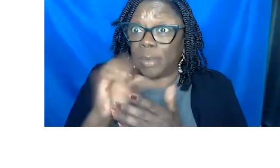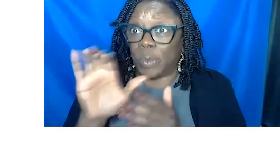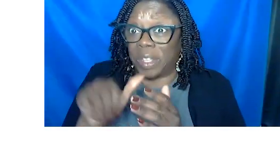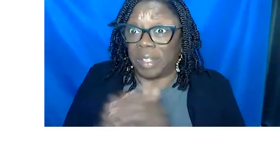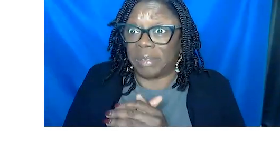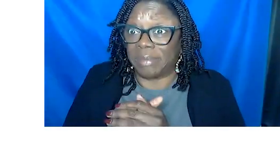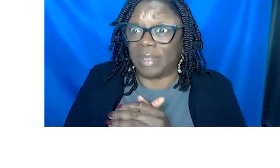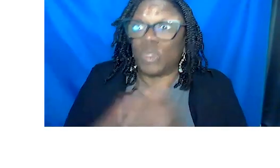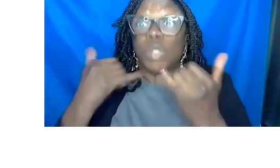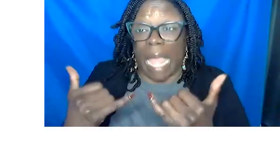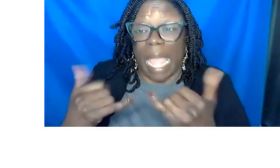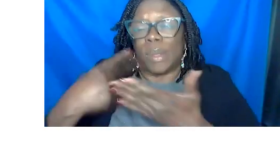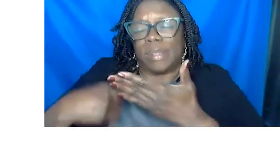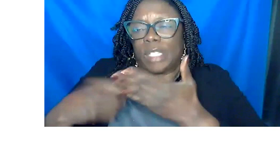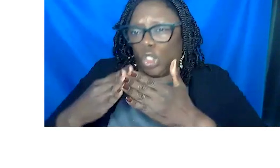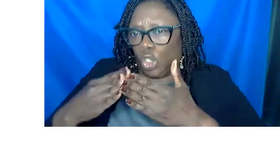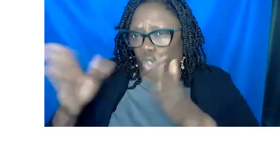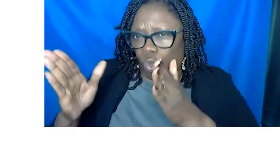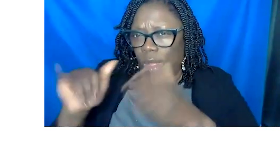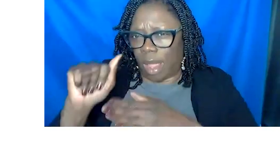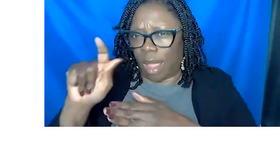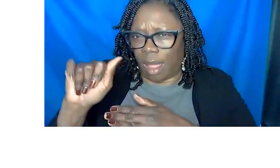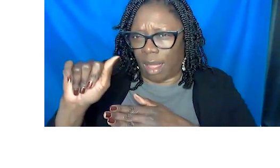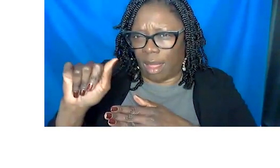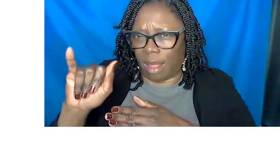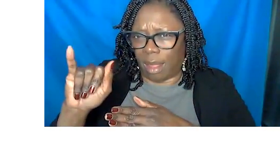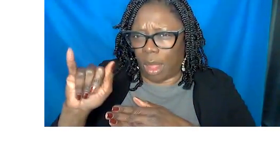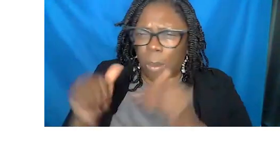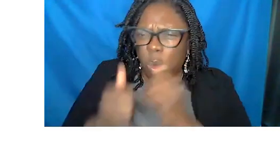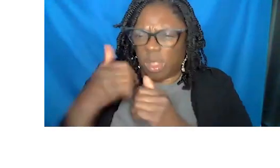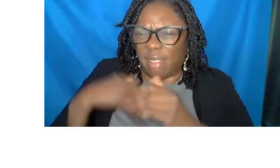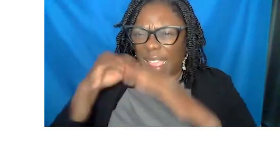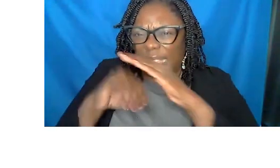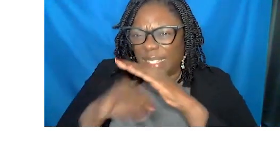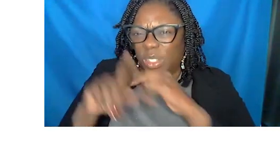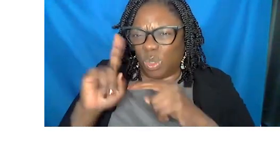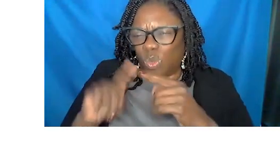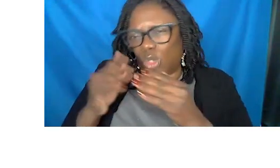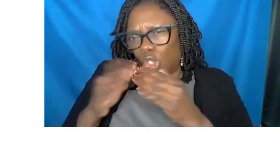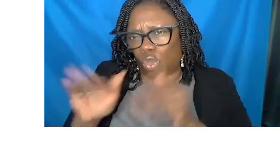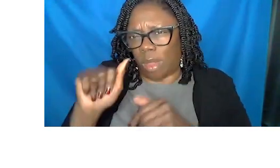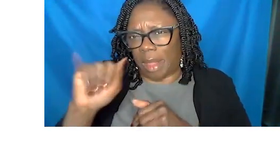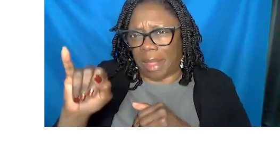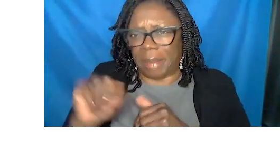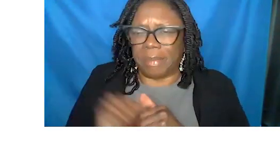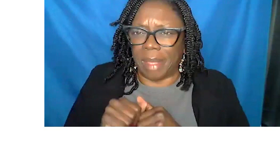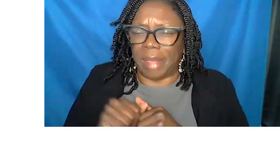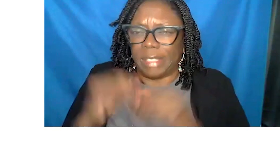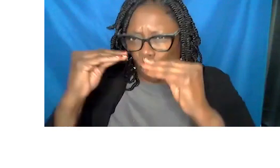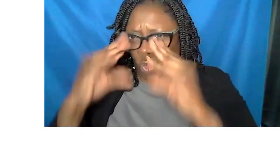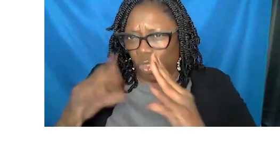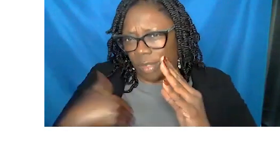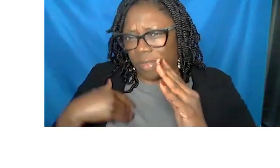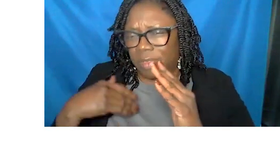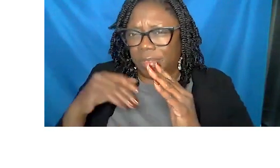just focusing on the general AI that, we all have access to, and what students and instructors have access to